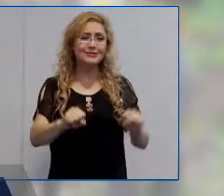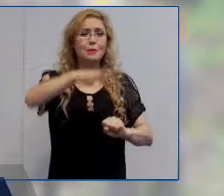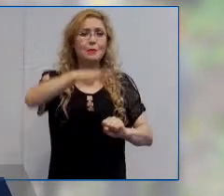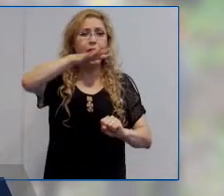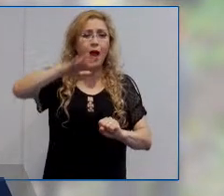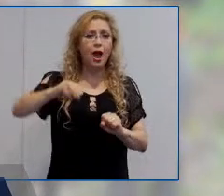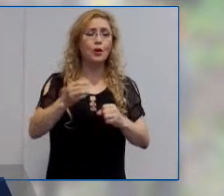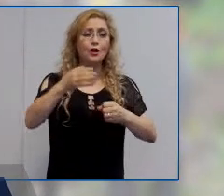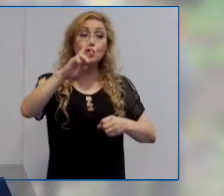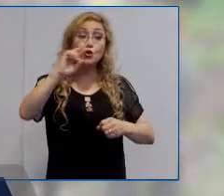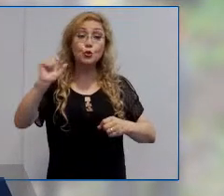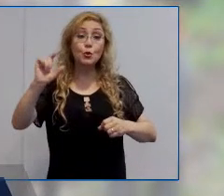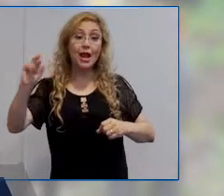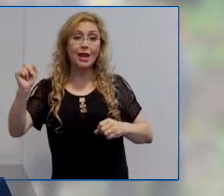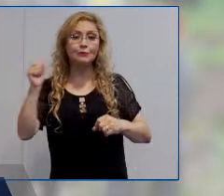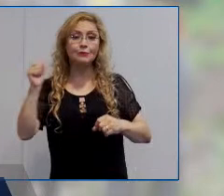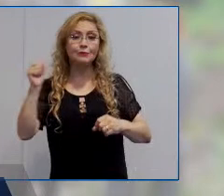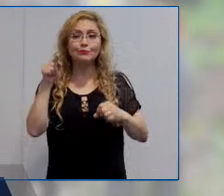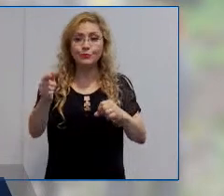the rural